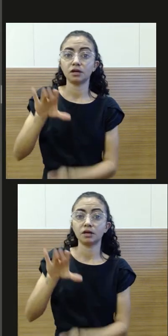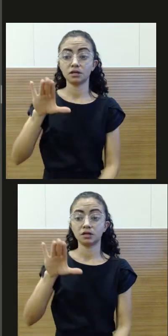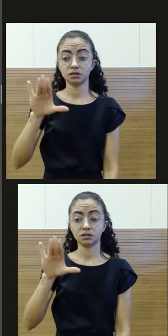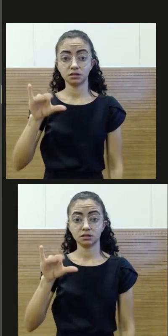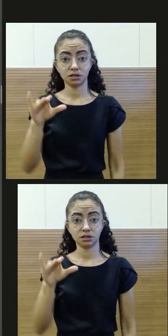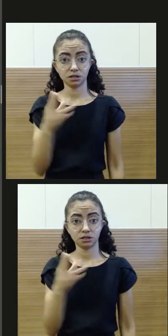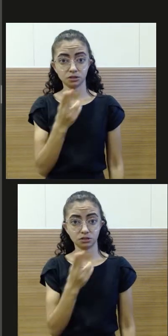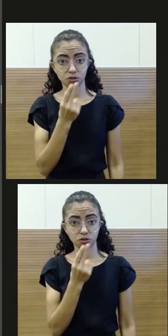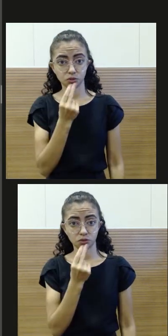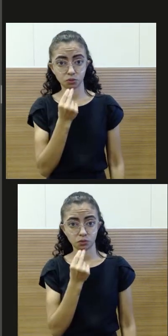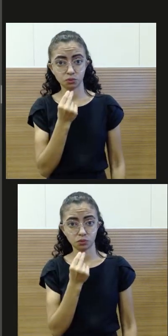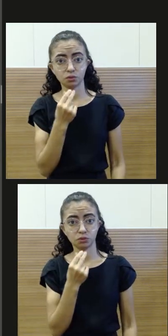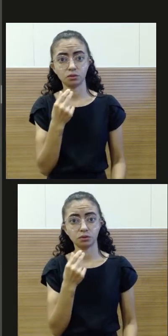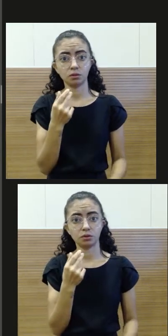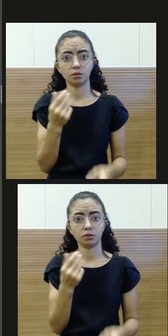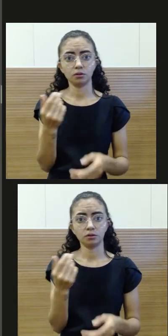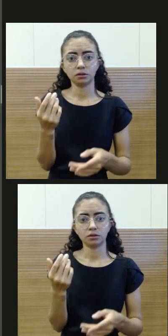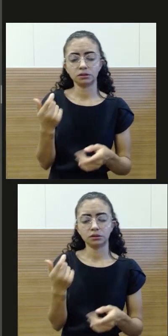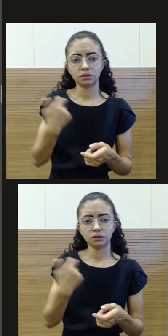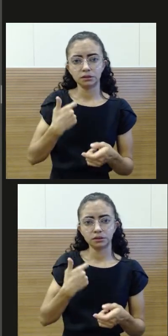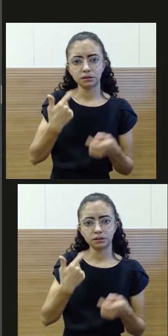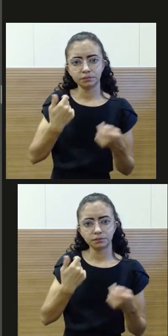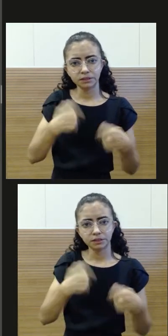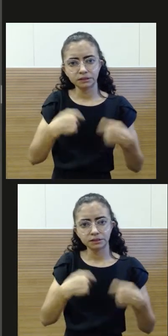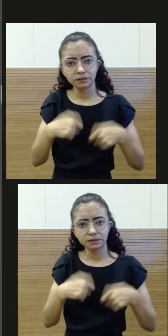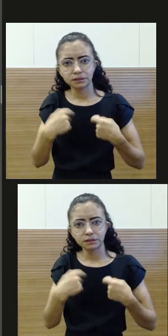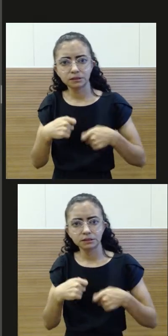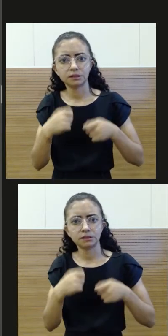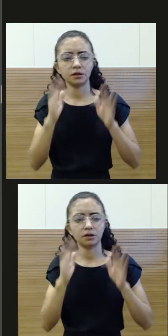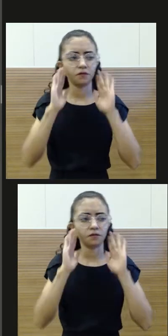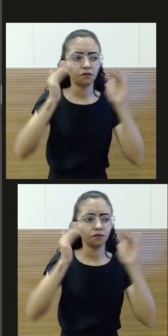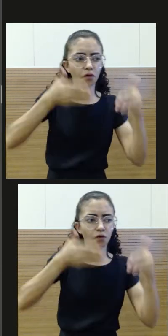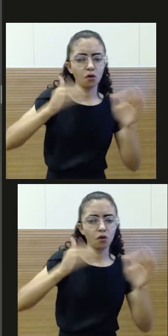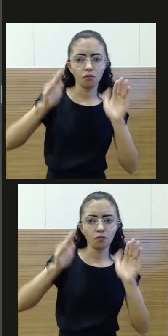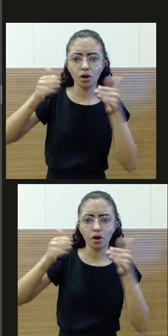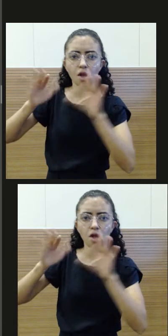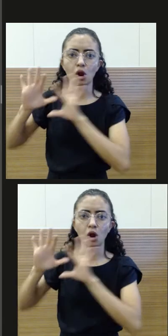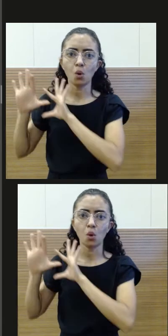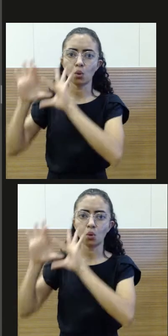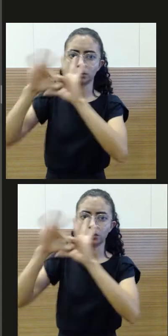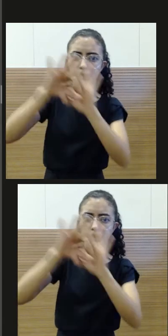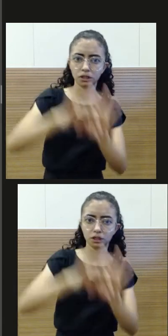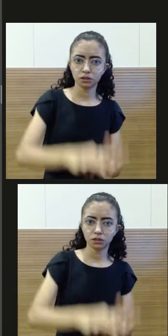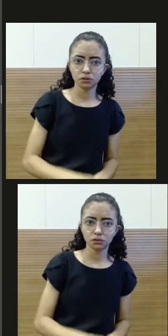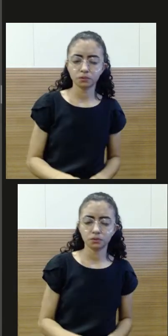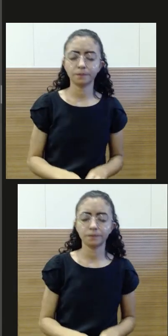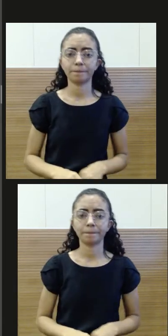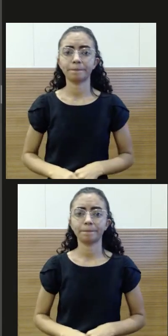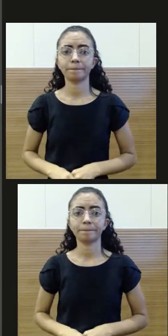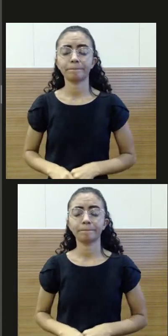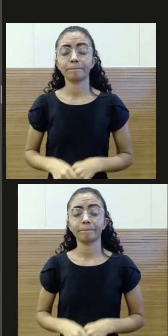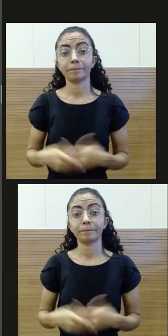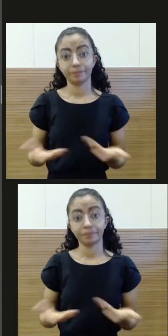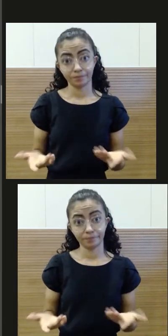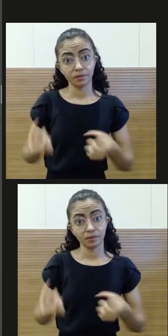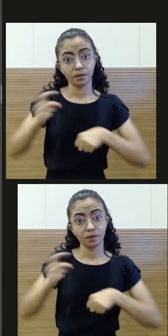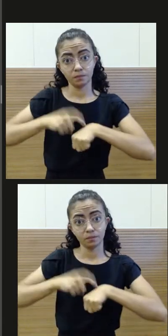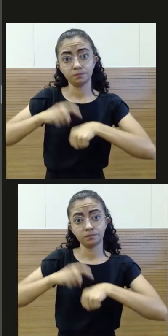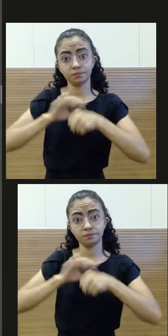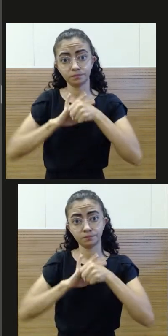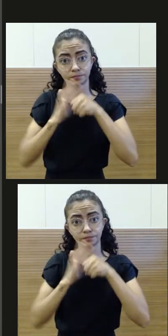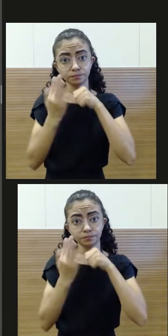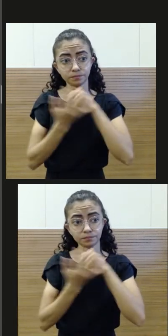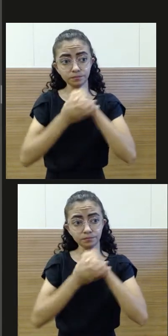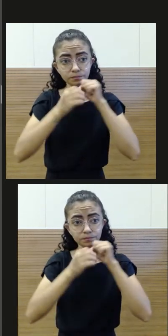respond to circumstances. This remains true in this crisis of pandemic out-of-control obesity and its many